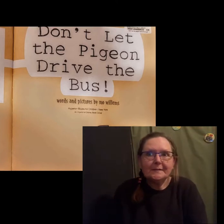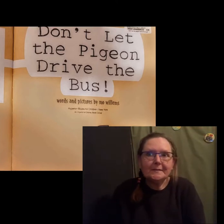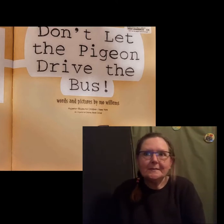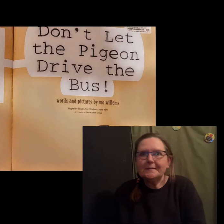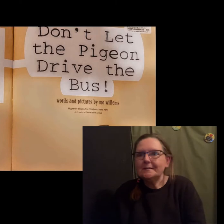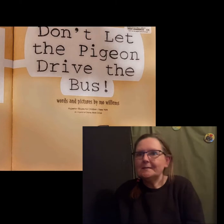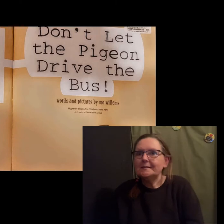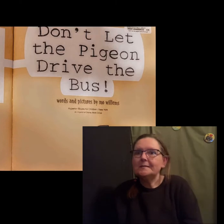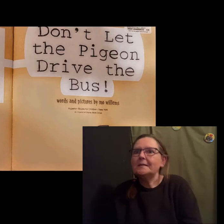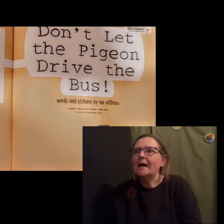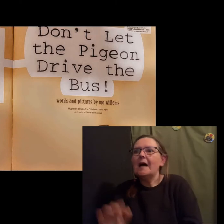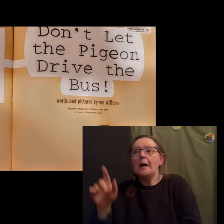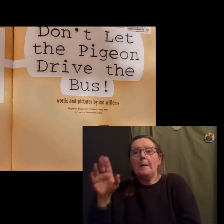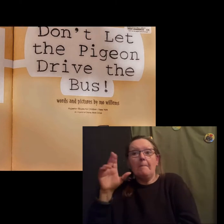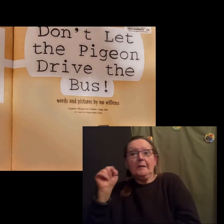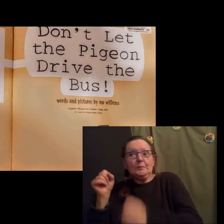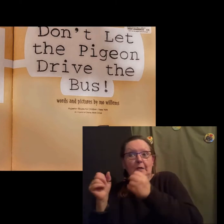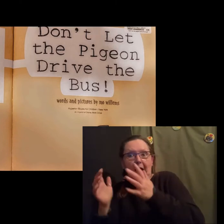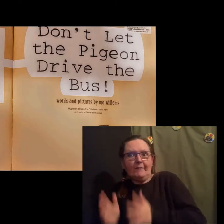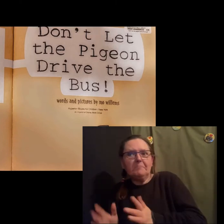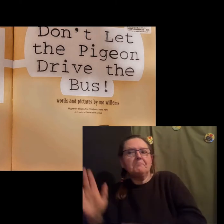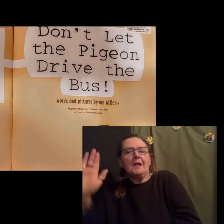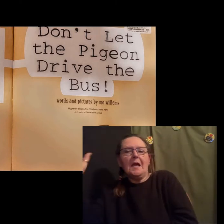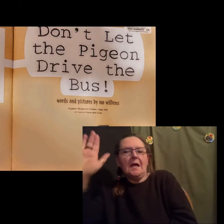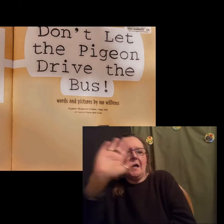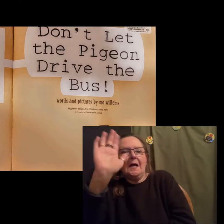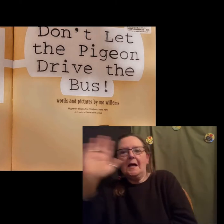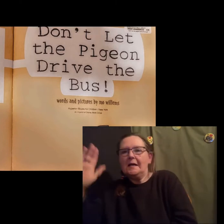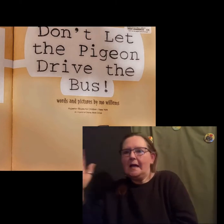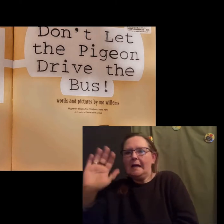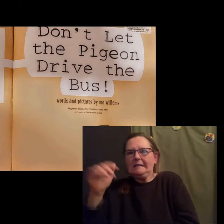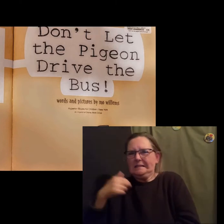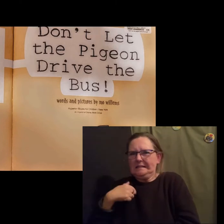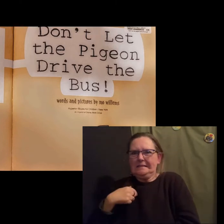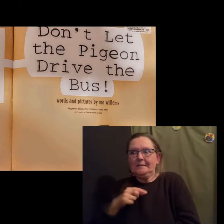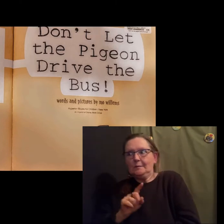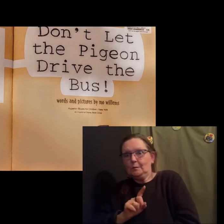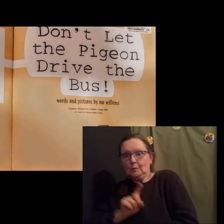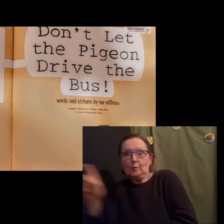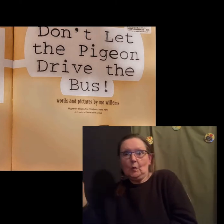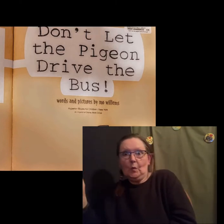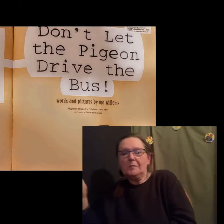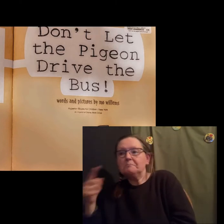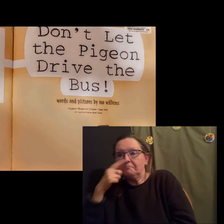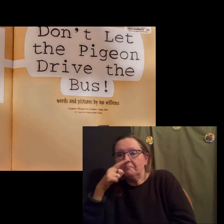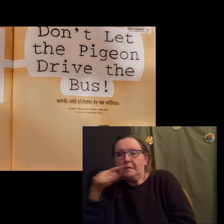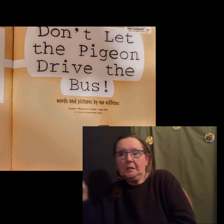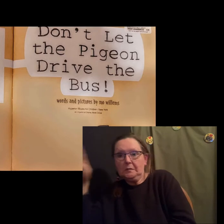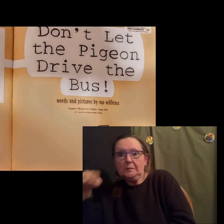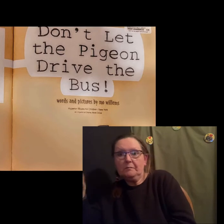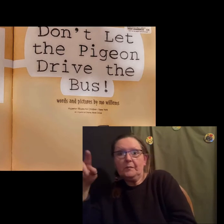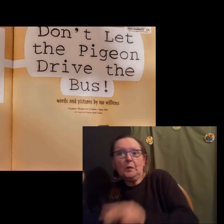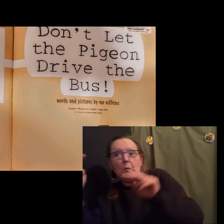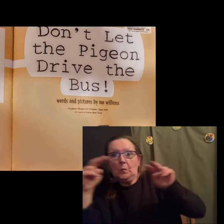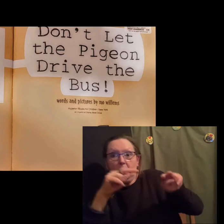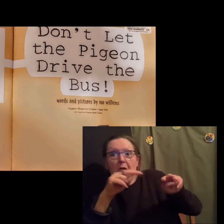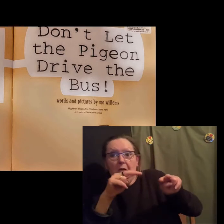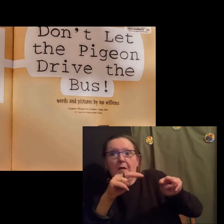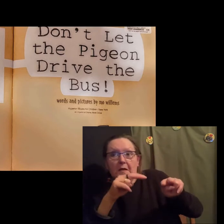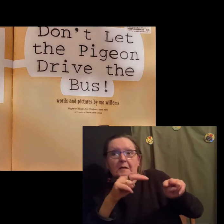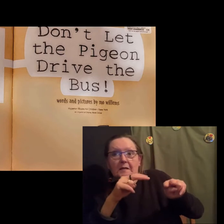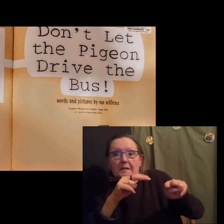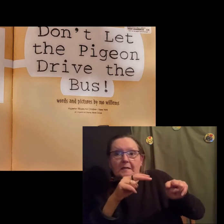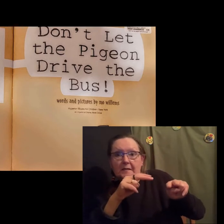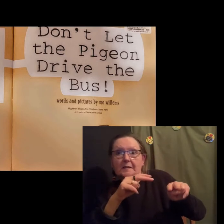Hi, I'm the bus driver. Listen, I've got to leave for a little while. So can you watch things for me until I get